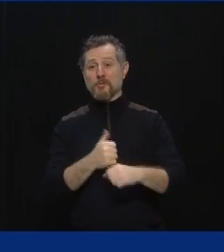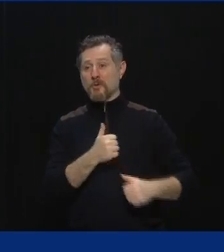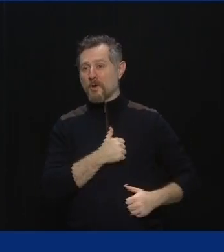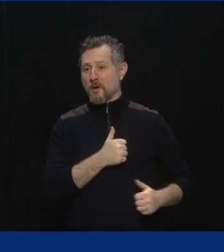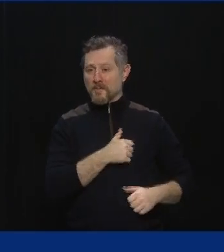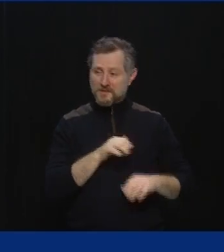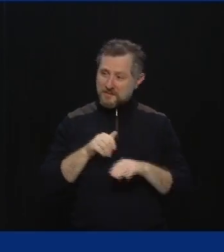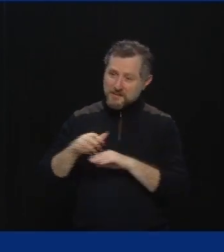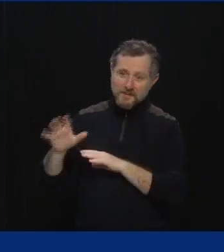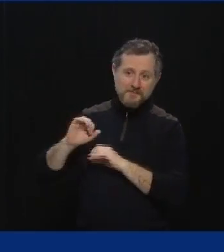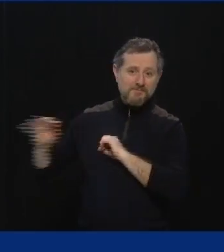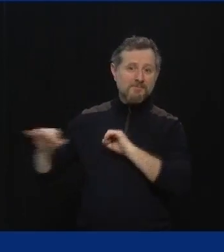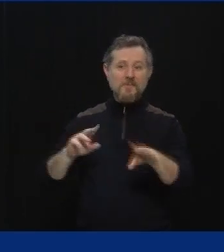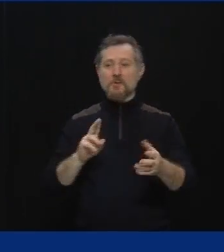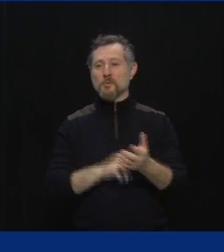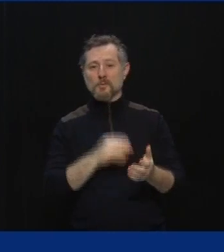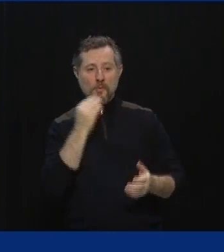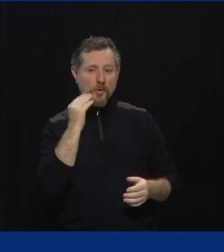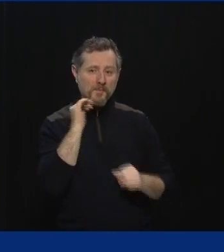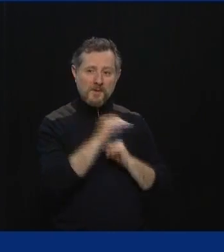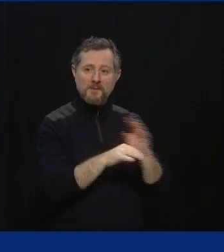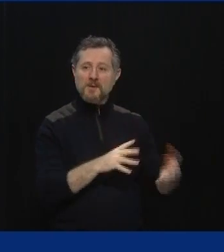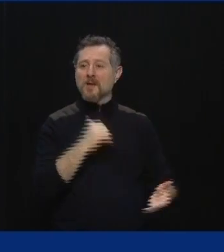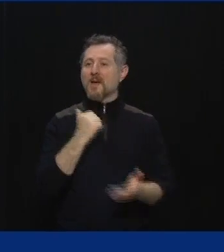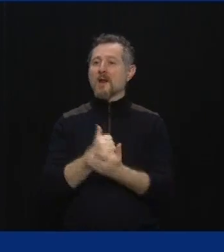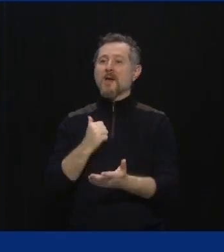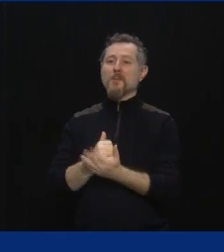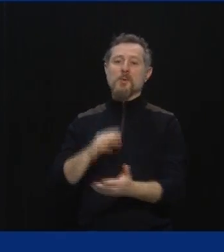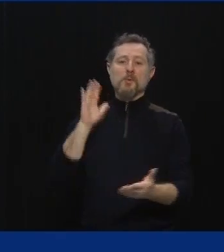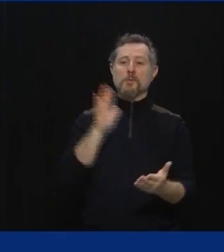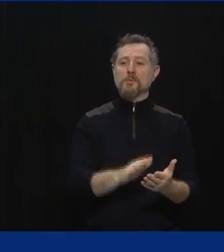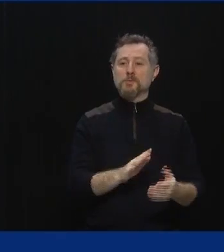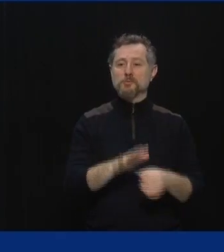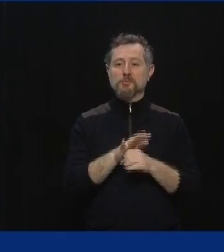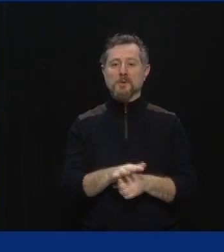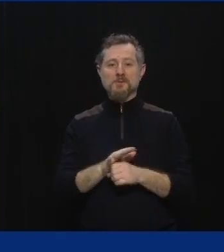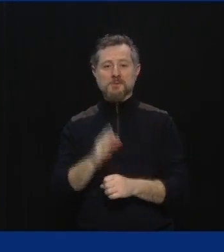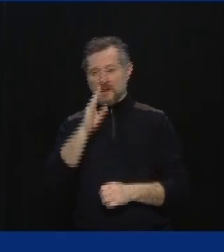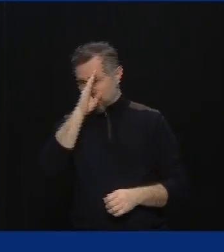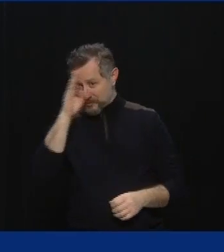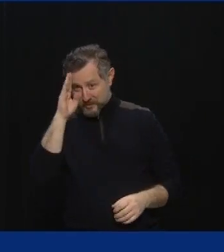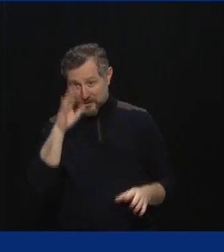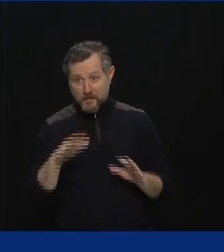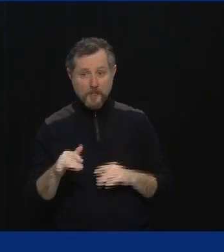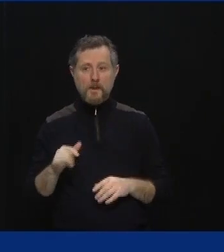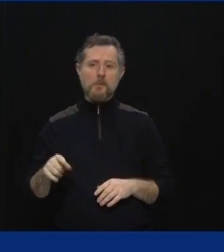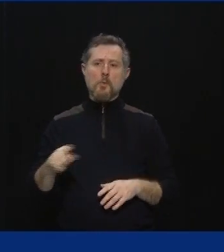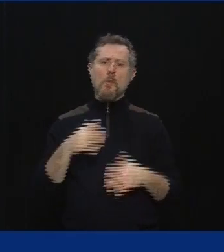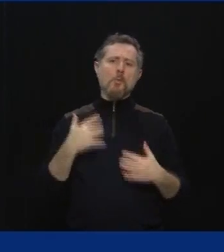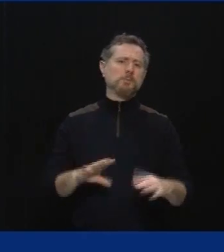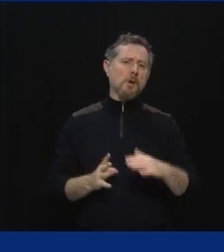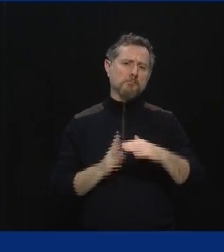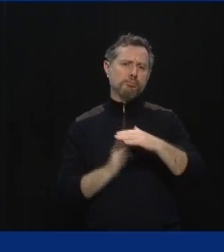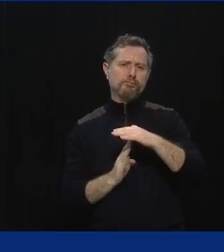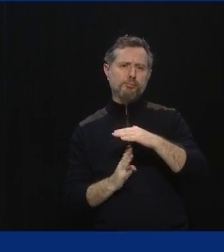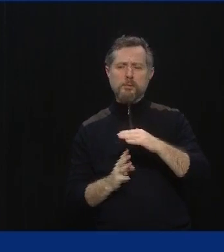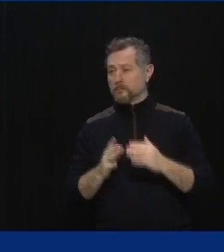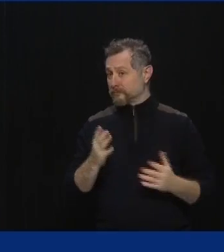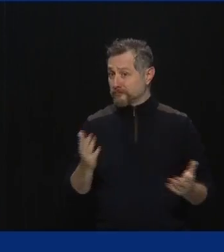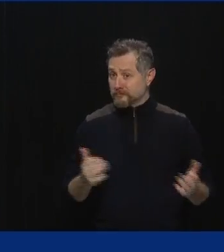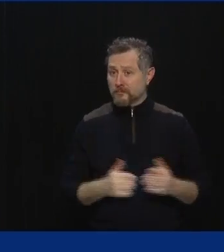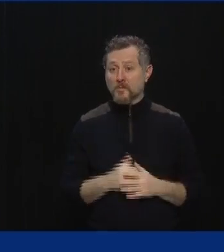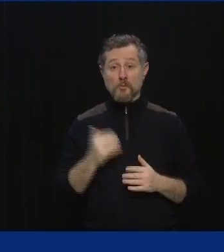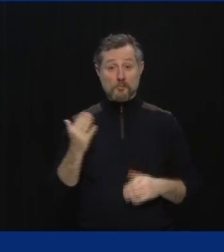nurses from downstate to help relieve the pressure in hospitals that are desperately in trouble. That is all because